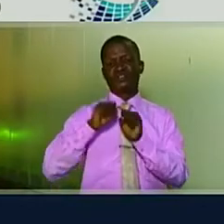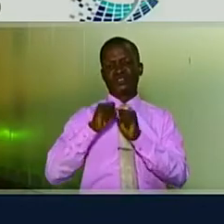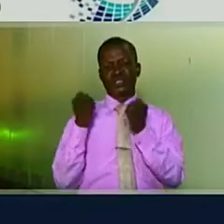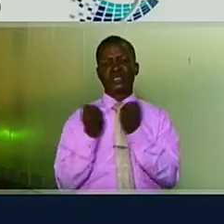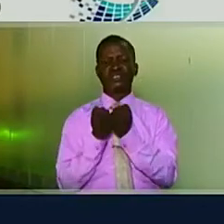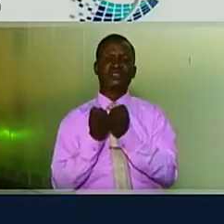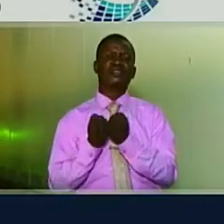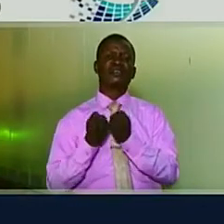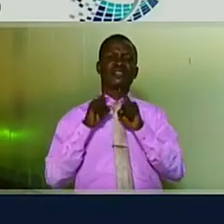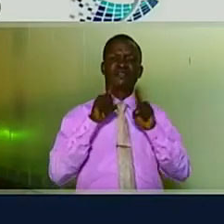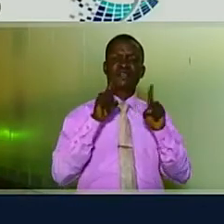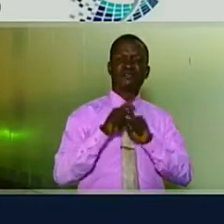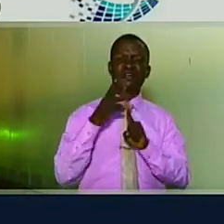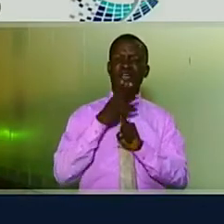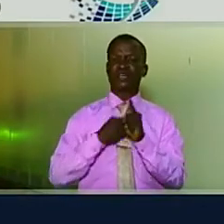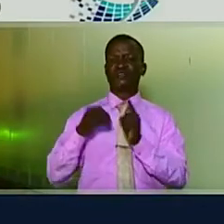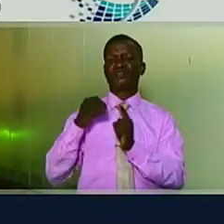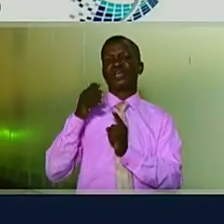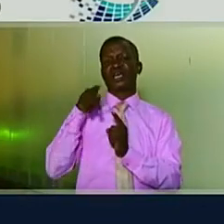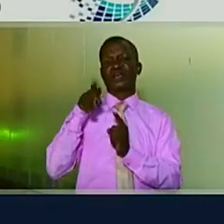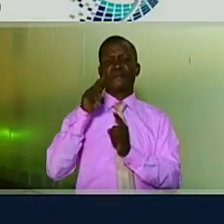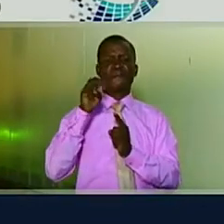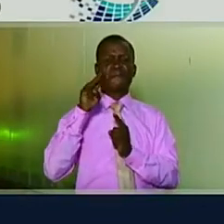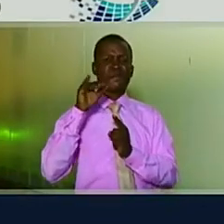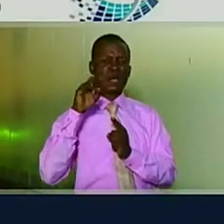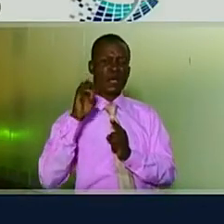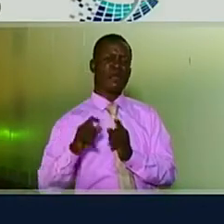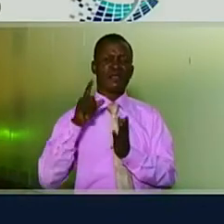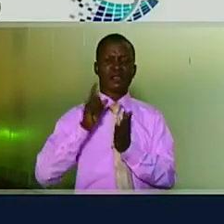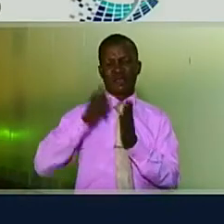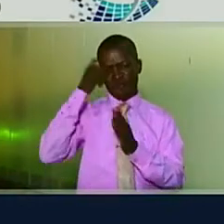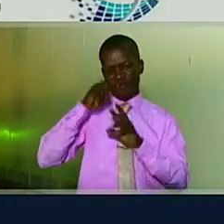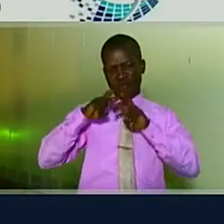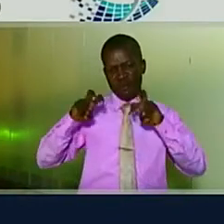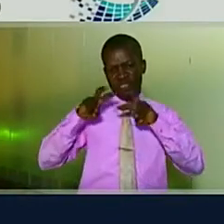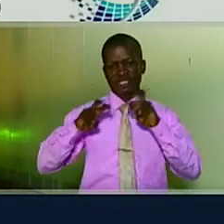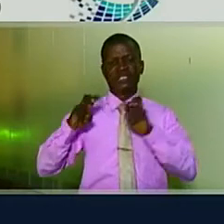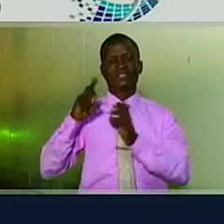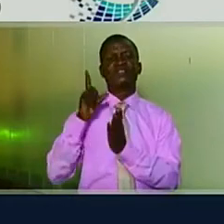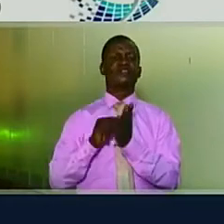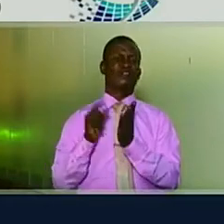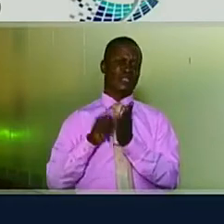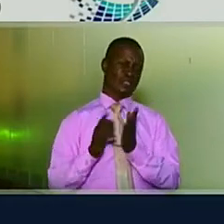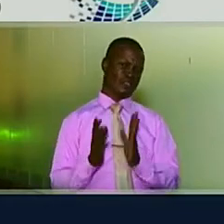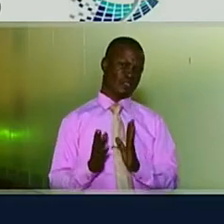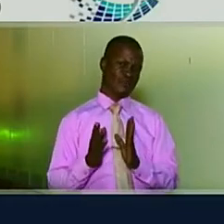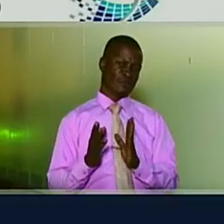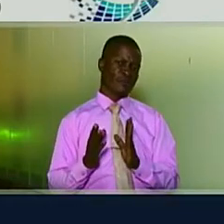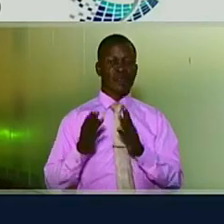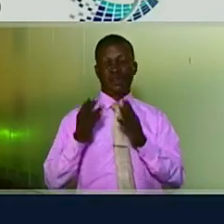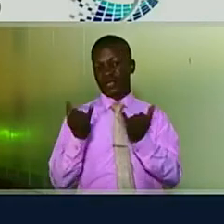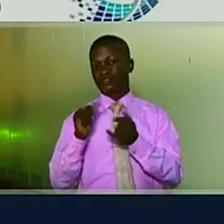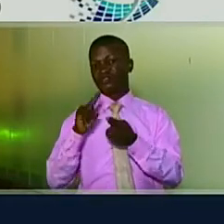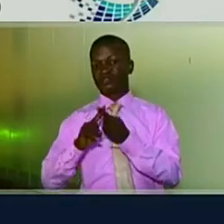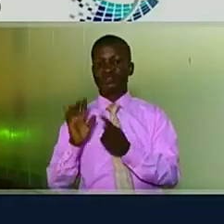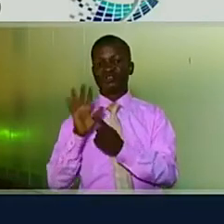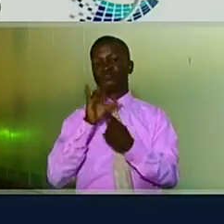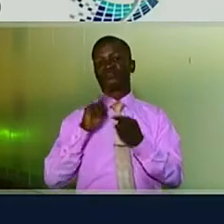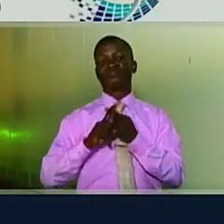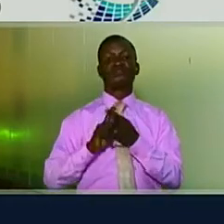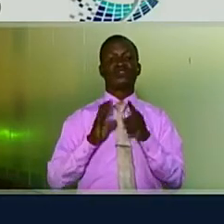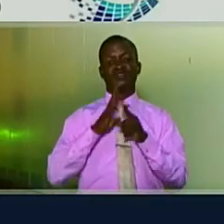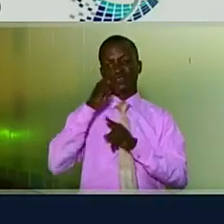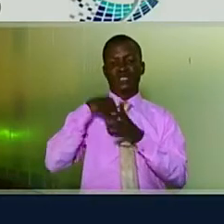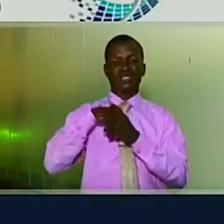Center, and the Premium Times Center for Investigative Journalism. Special thanks to the EU delegation in Nigeria